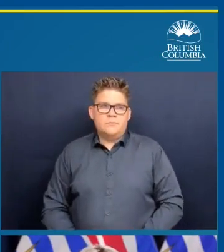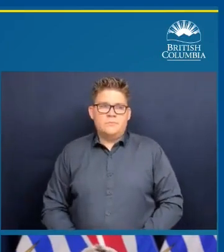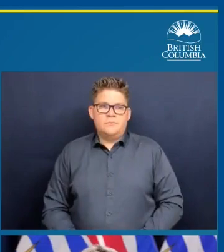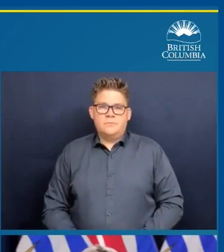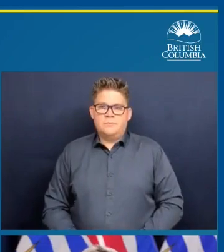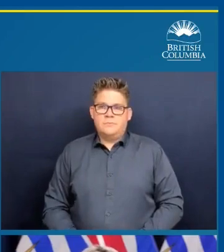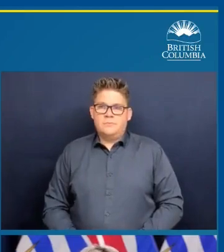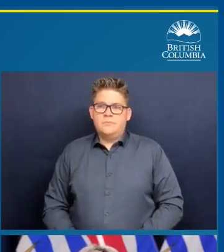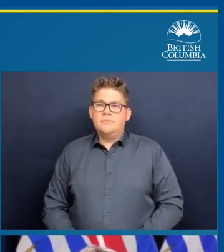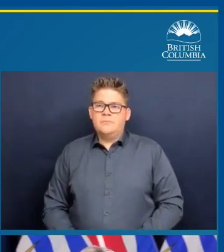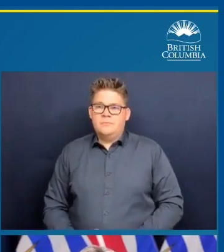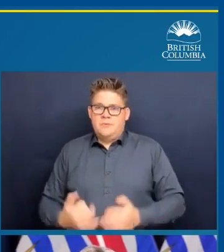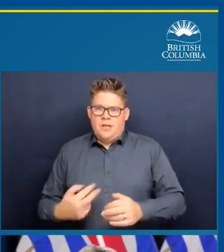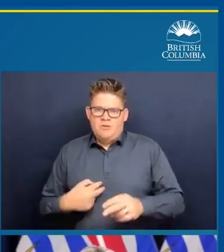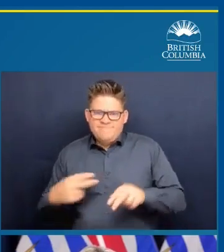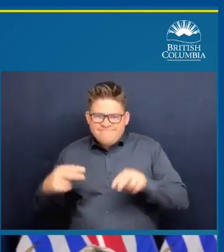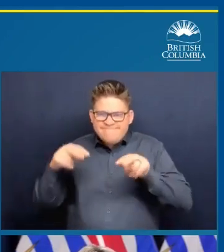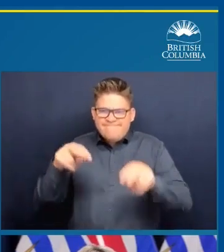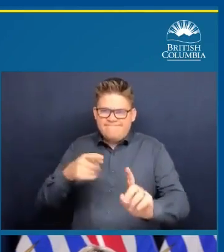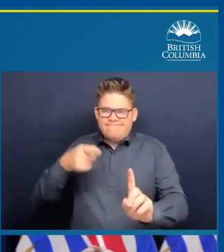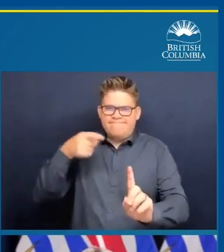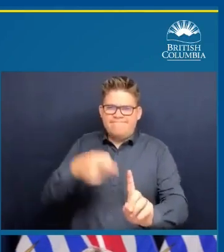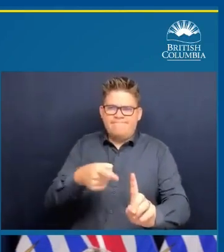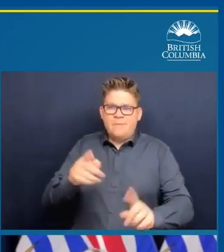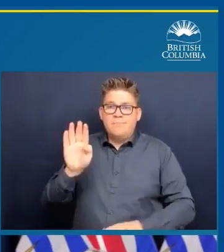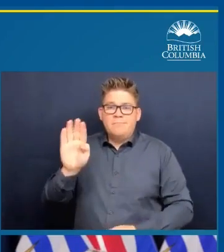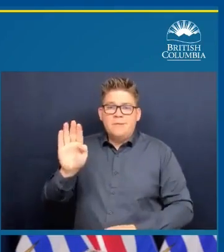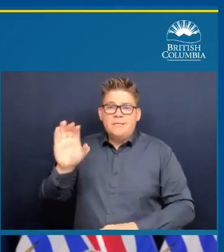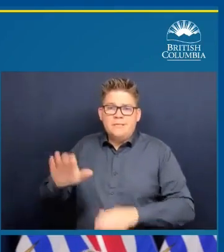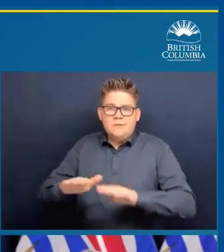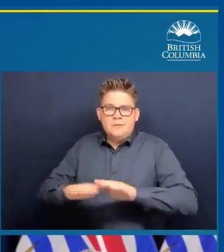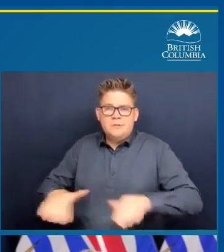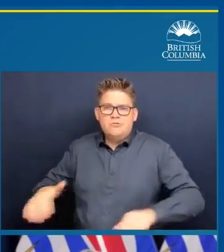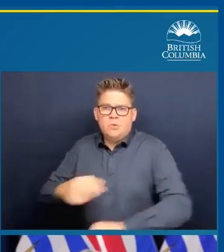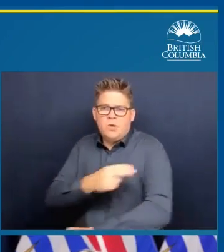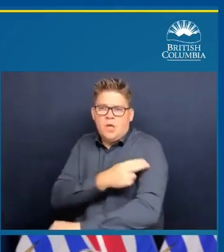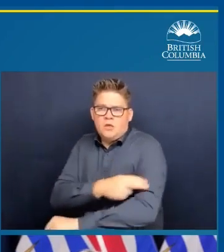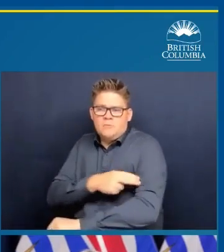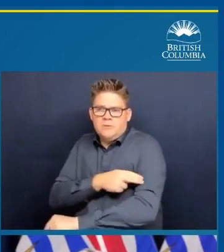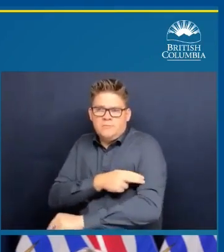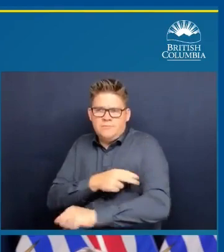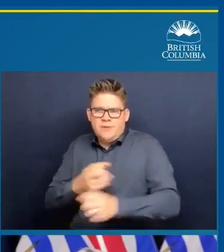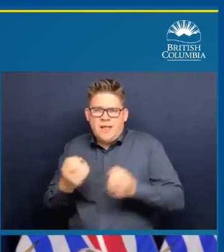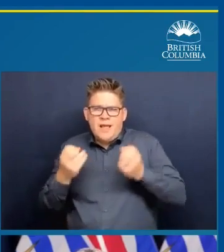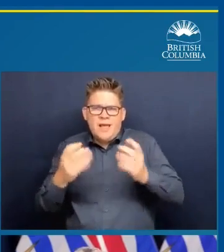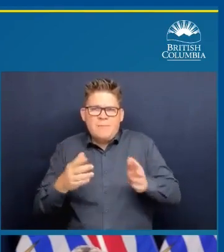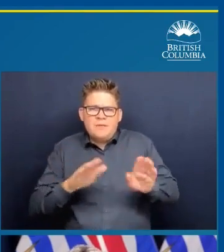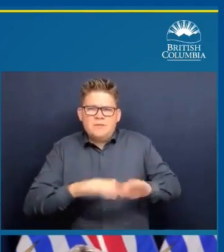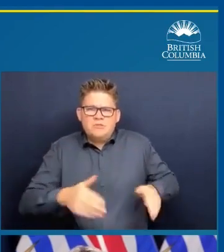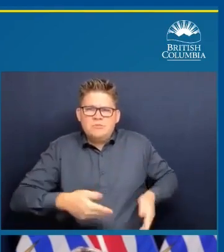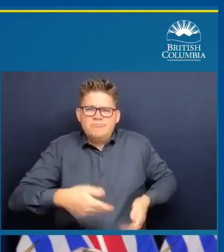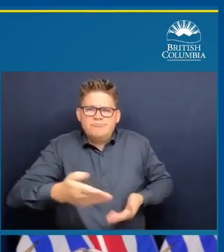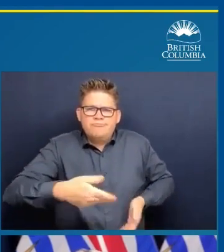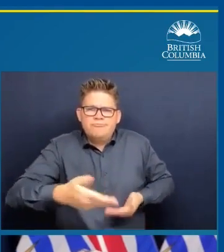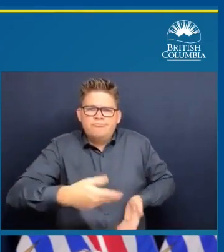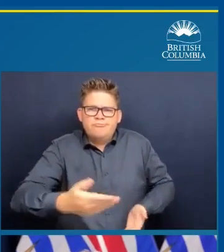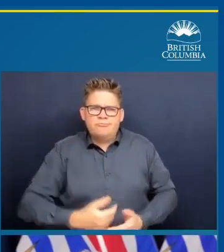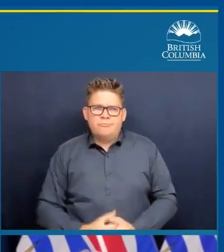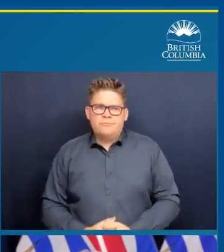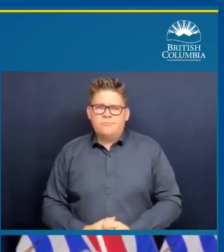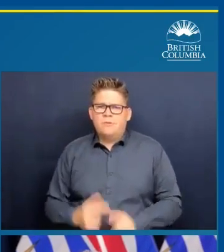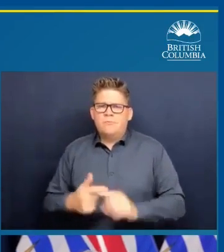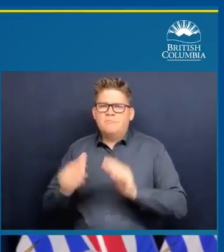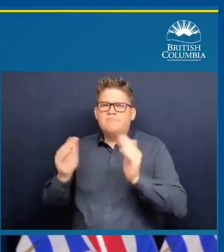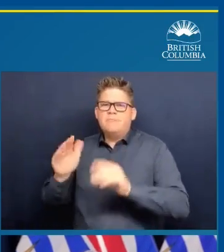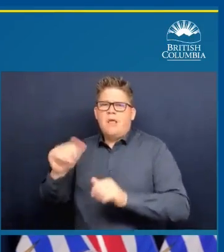people across the province, it's representative but not inclusive. And if we look at the upper picture